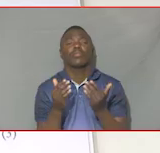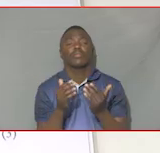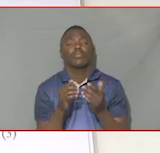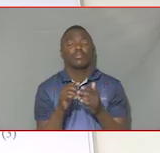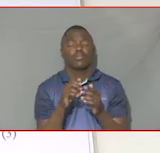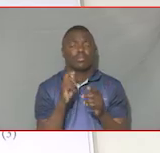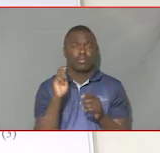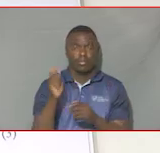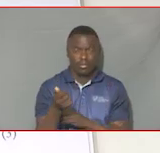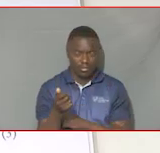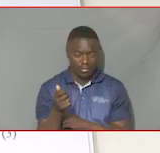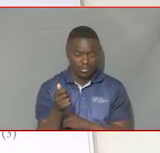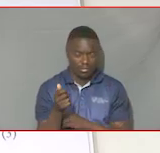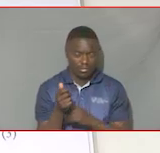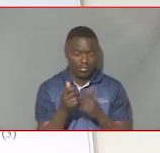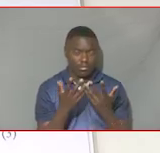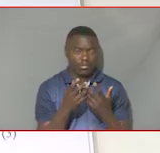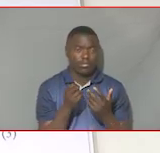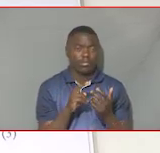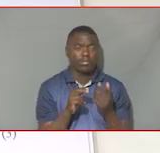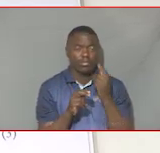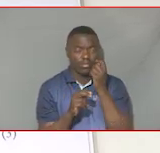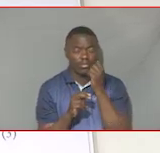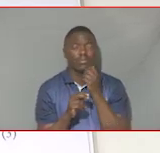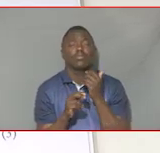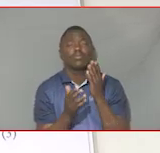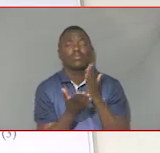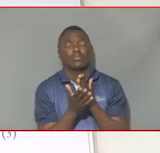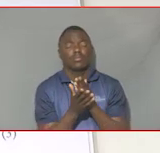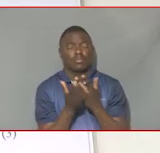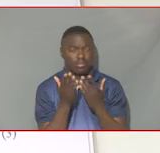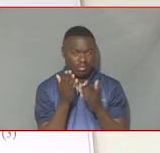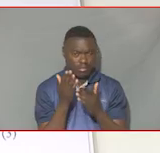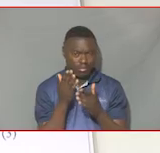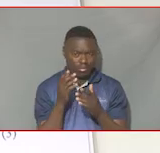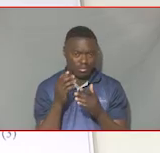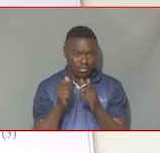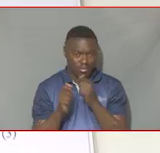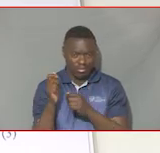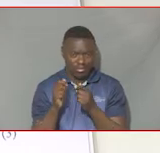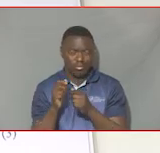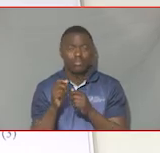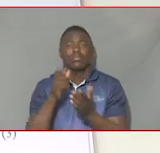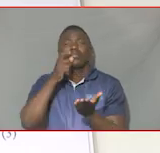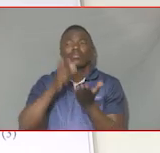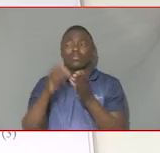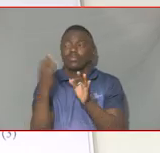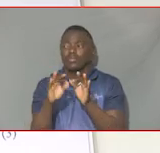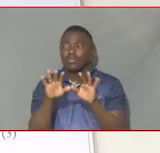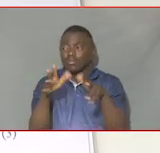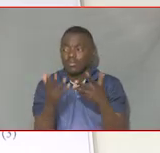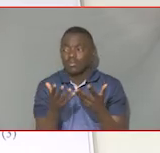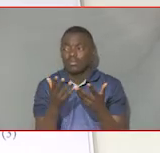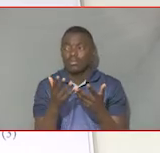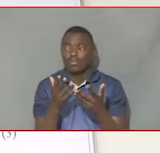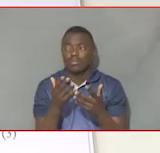container of milk and the number of 5-liter containers of milk sold, and comment on the accuracy of your